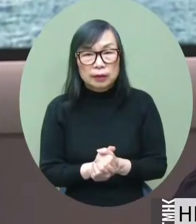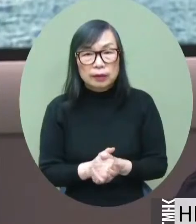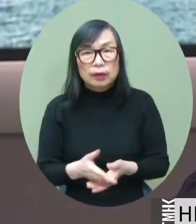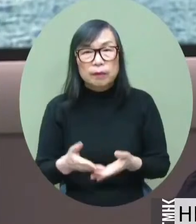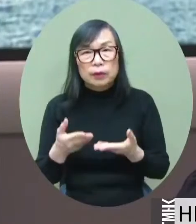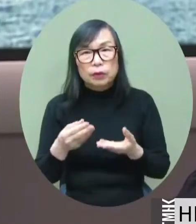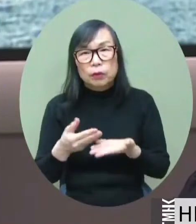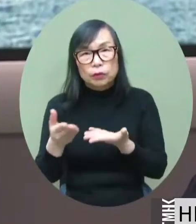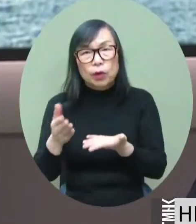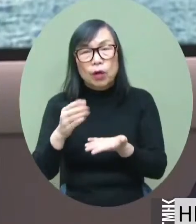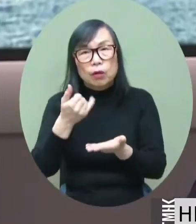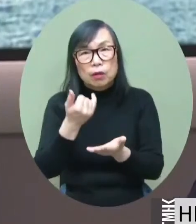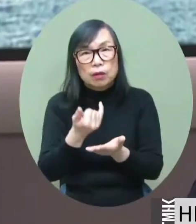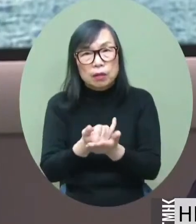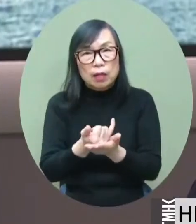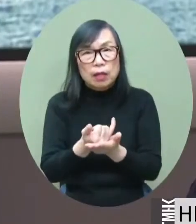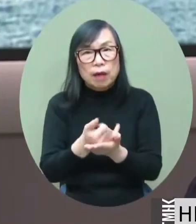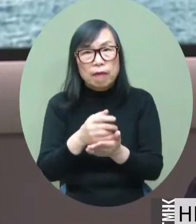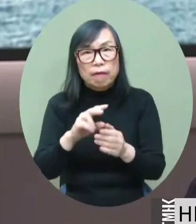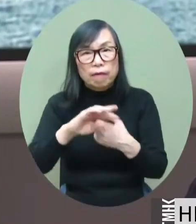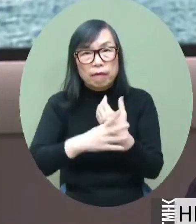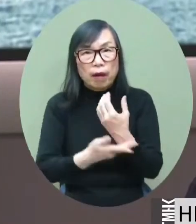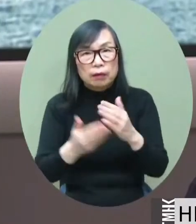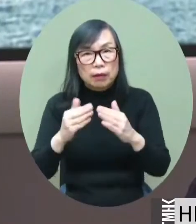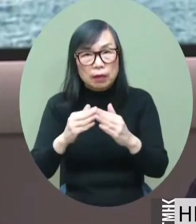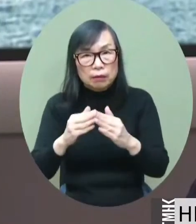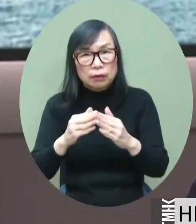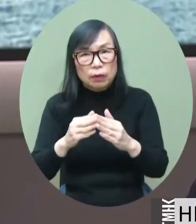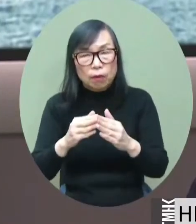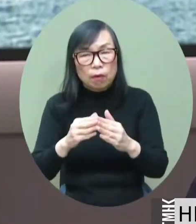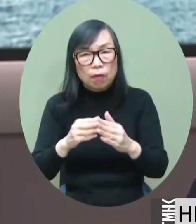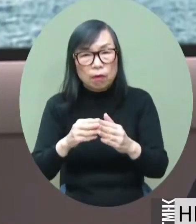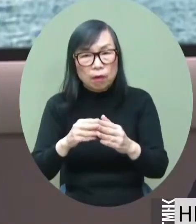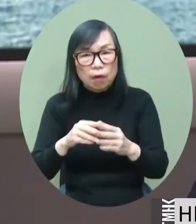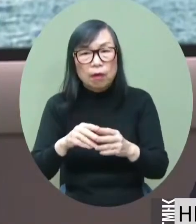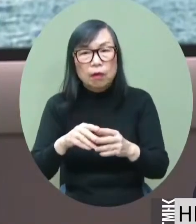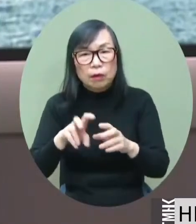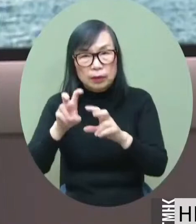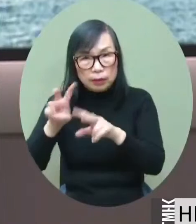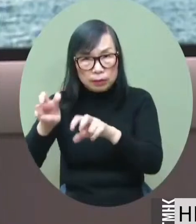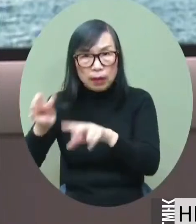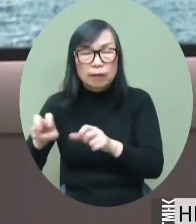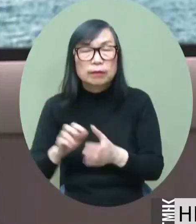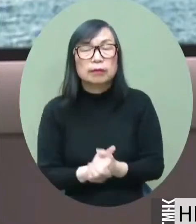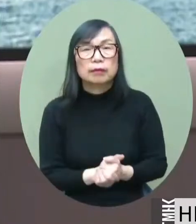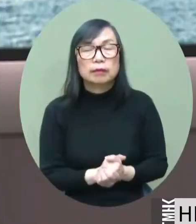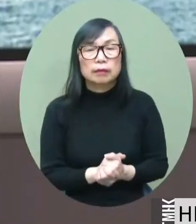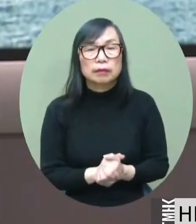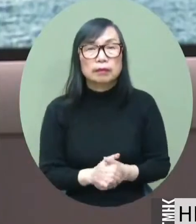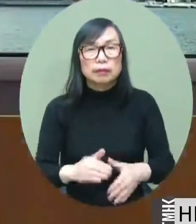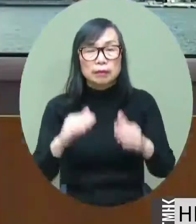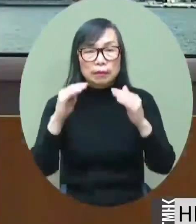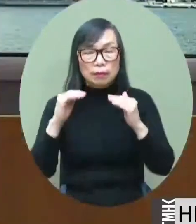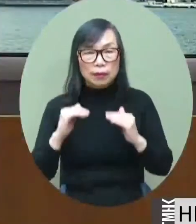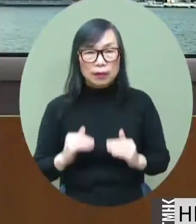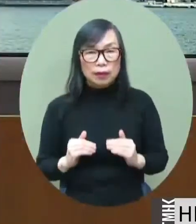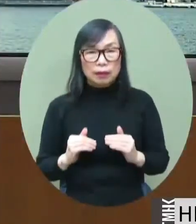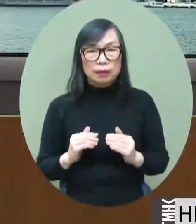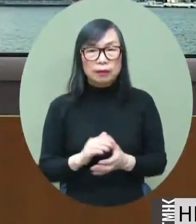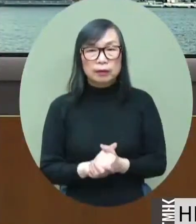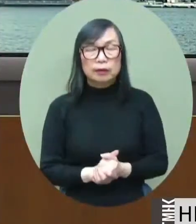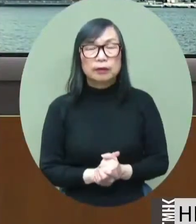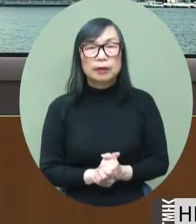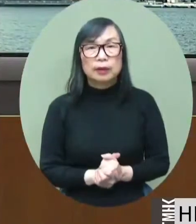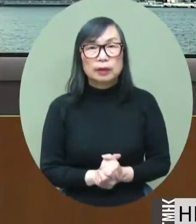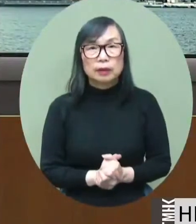been referred to the coroner's court for an inquiry. The next one,